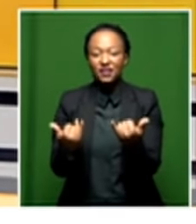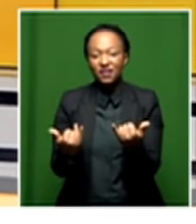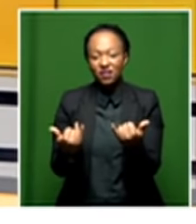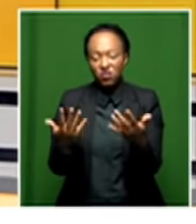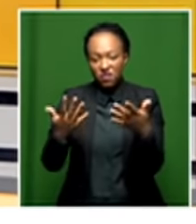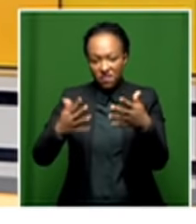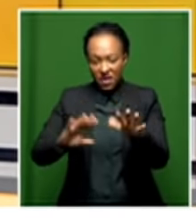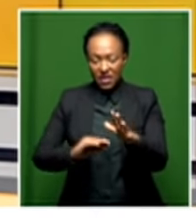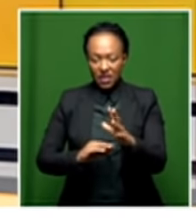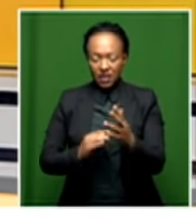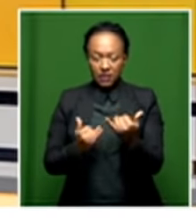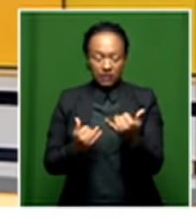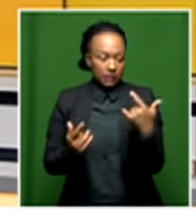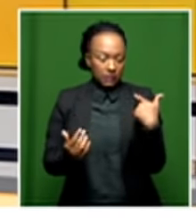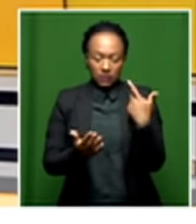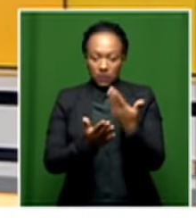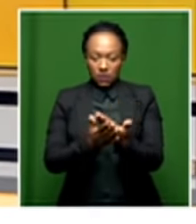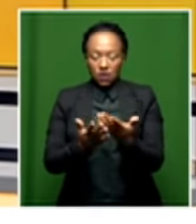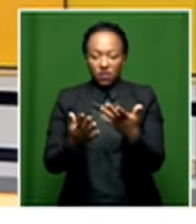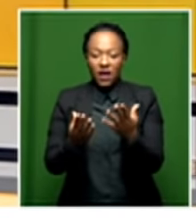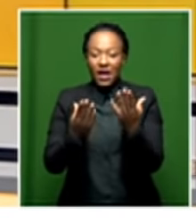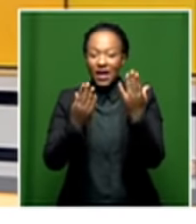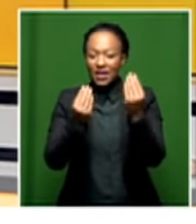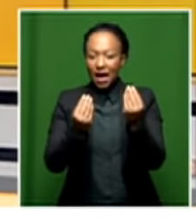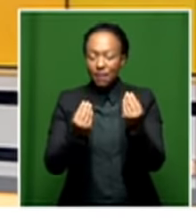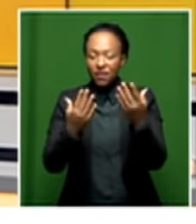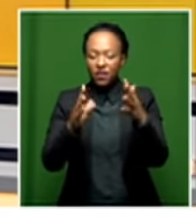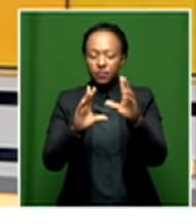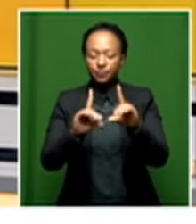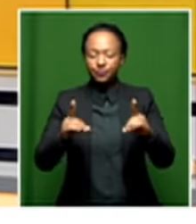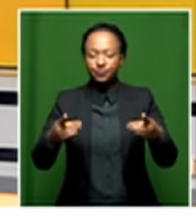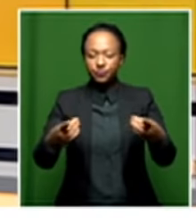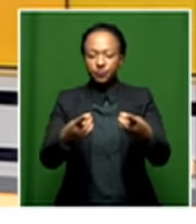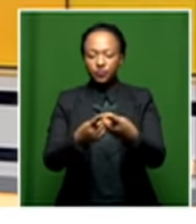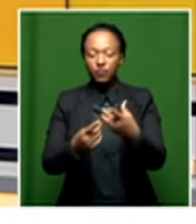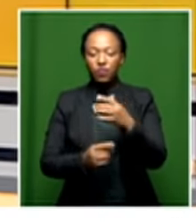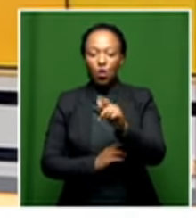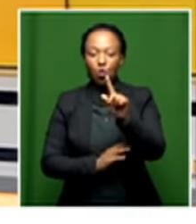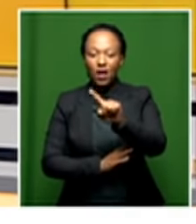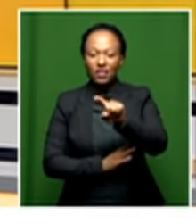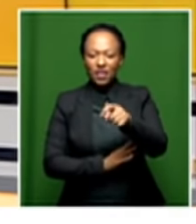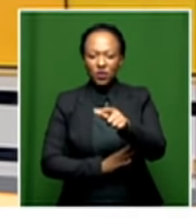at the latest statistics released by the department, another